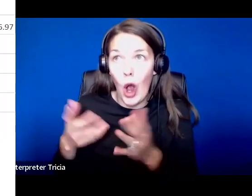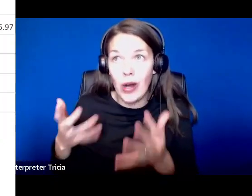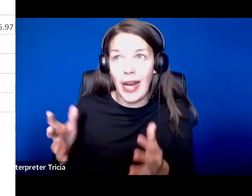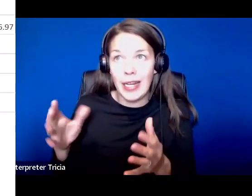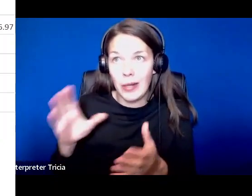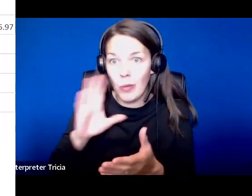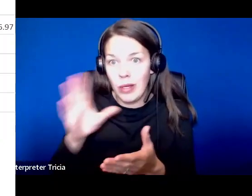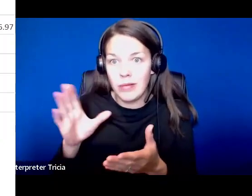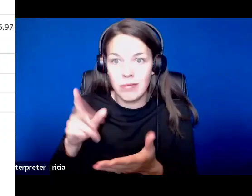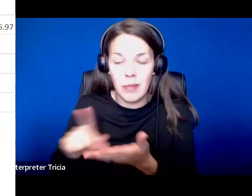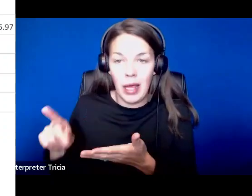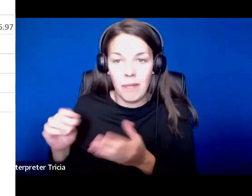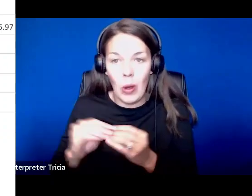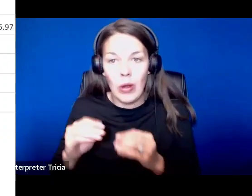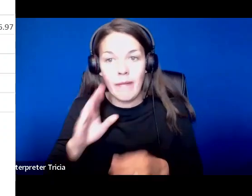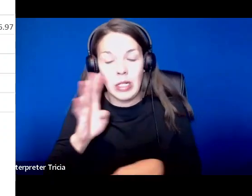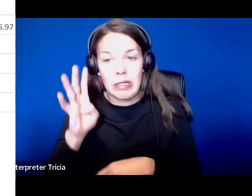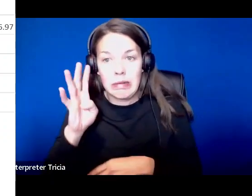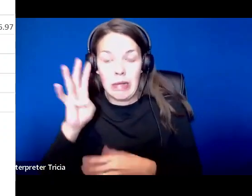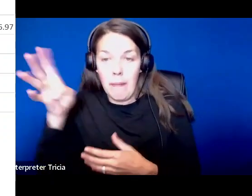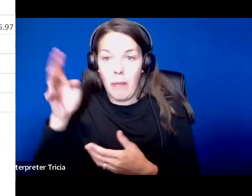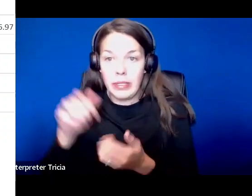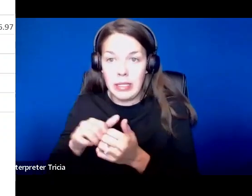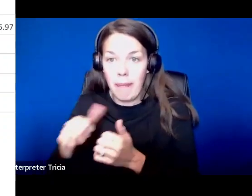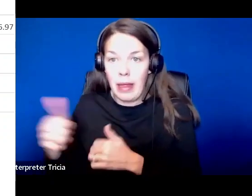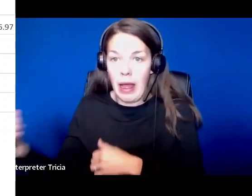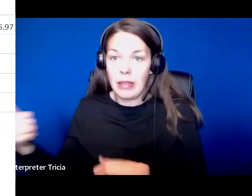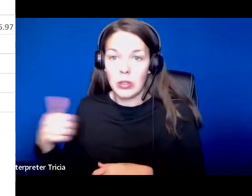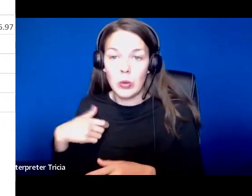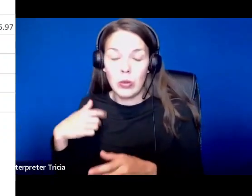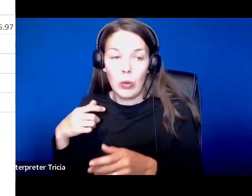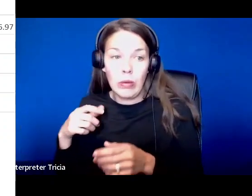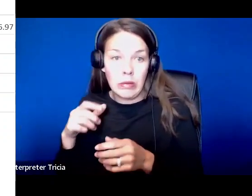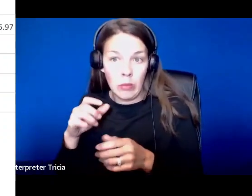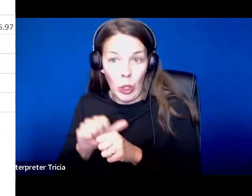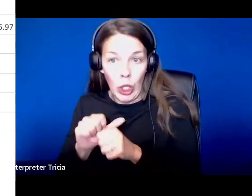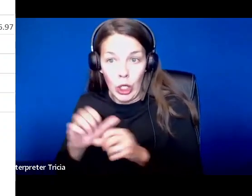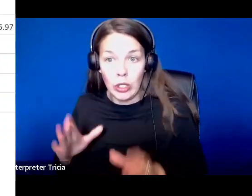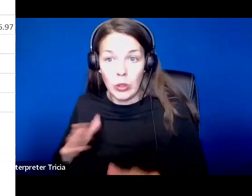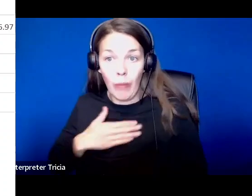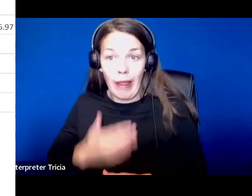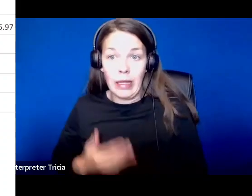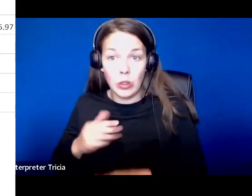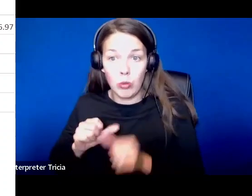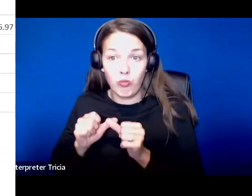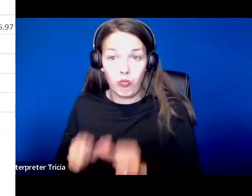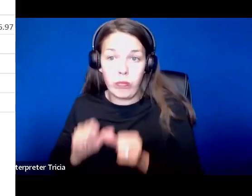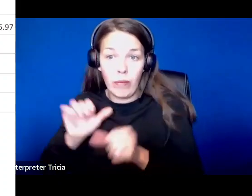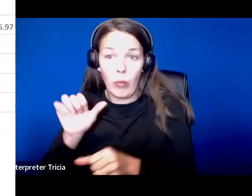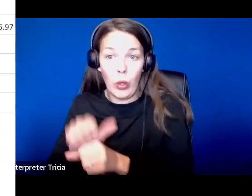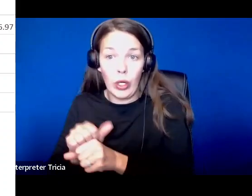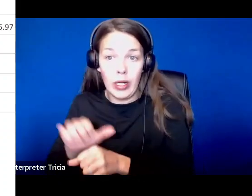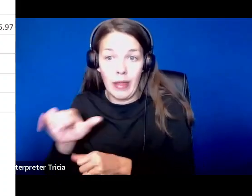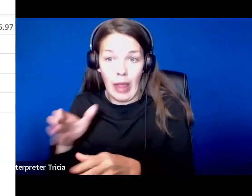something else, right, to keep workers in these industries if you can't pay more. All right, next slide.